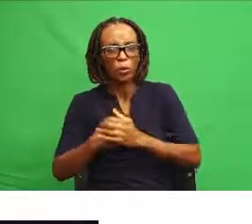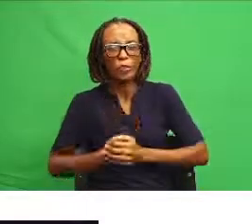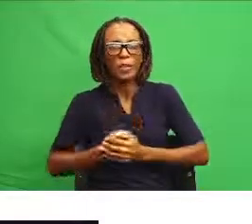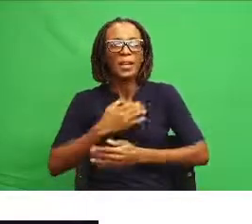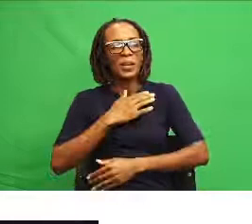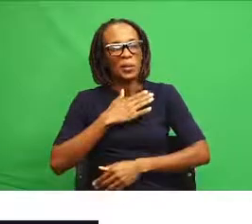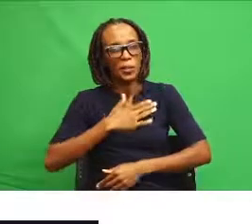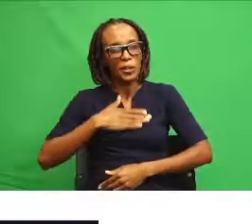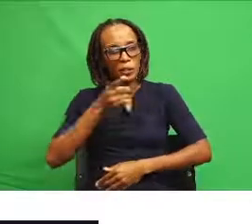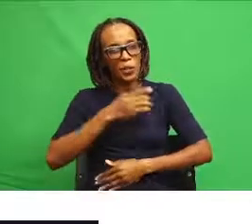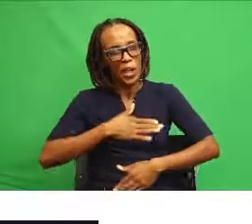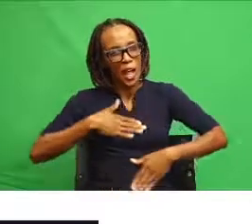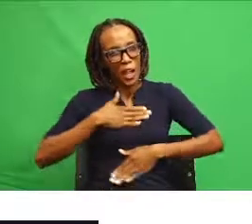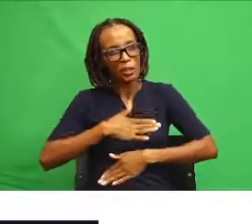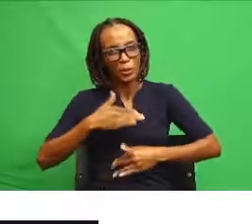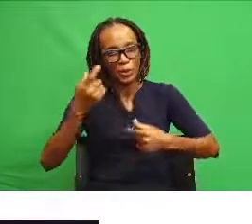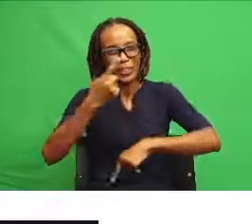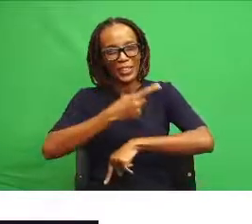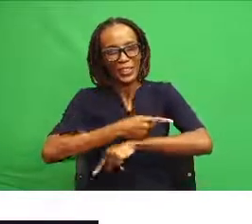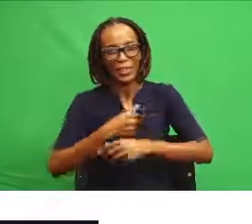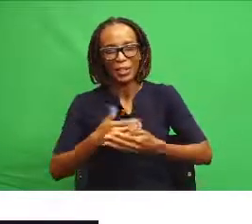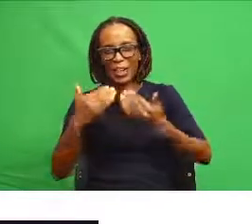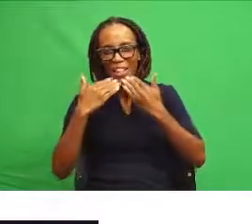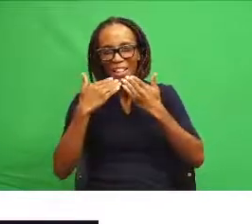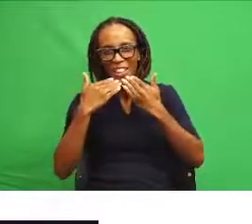productive session. Thank you.